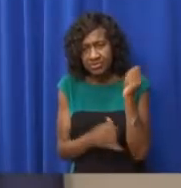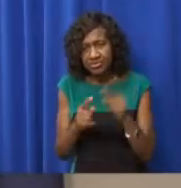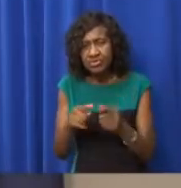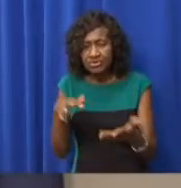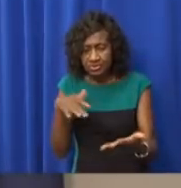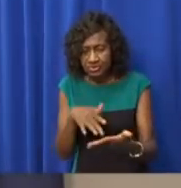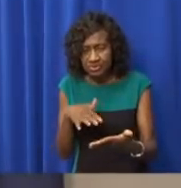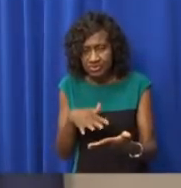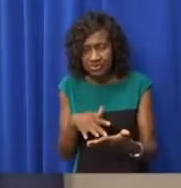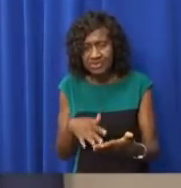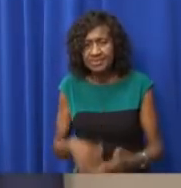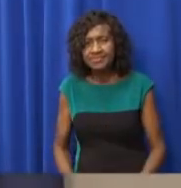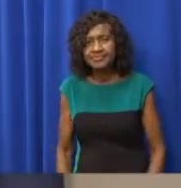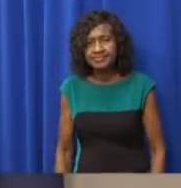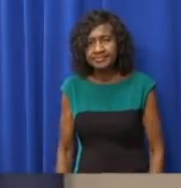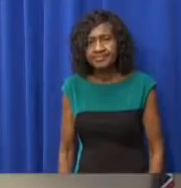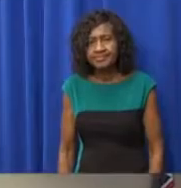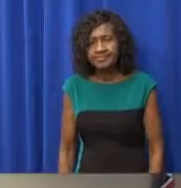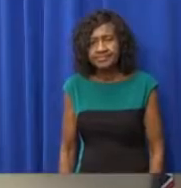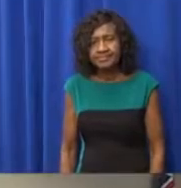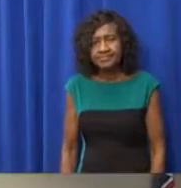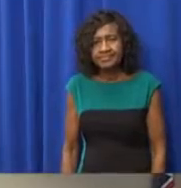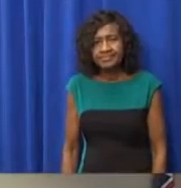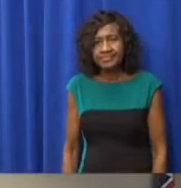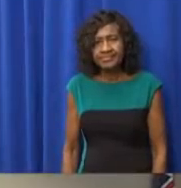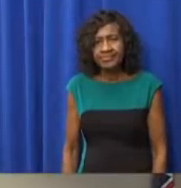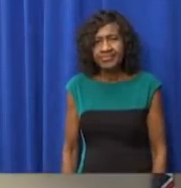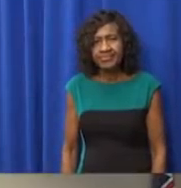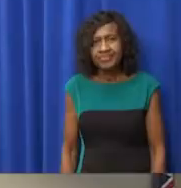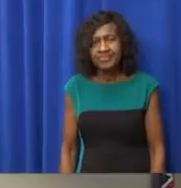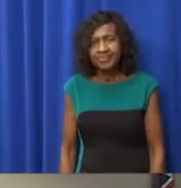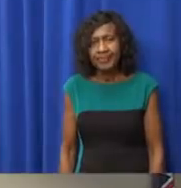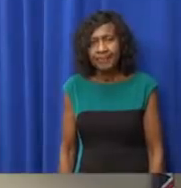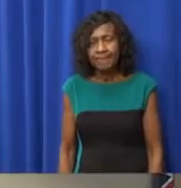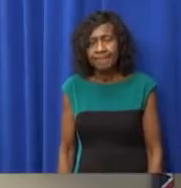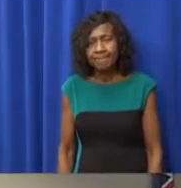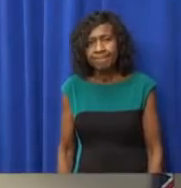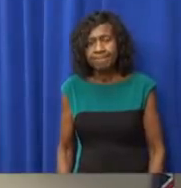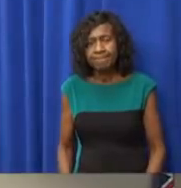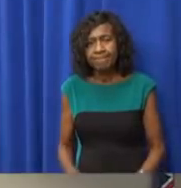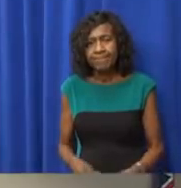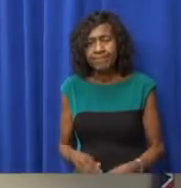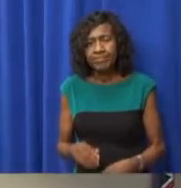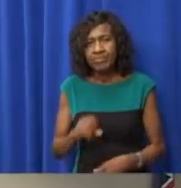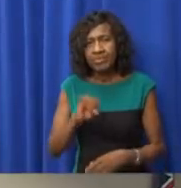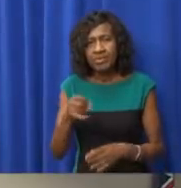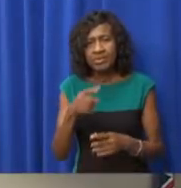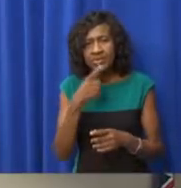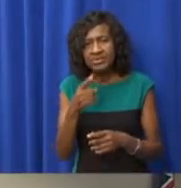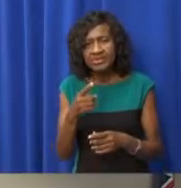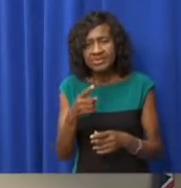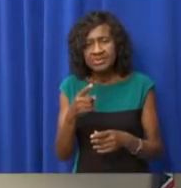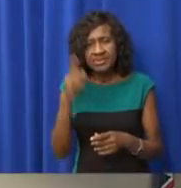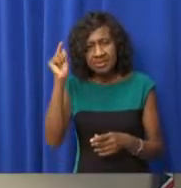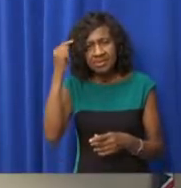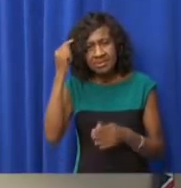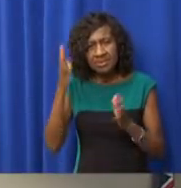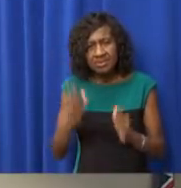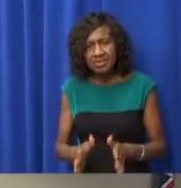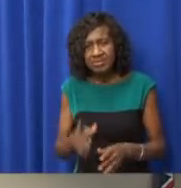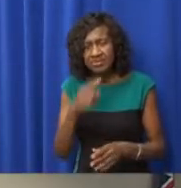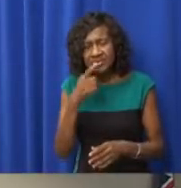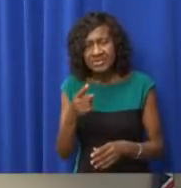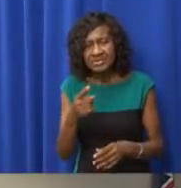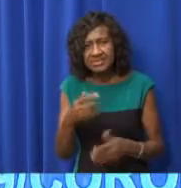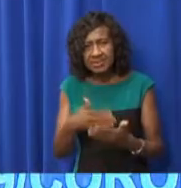just wanted to note that also. Thank you very much, Minister. Just a note, earlier His Excellency mentioned a recruitment drive for